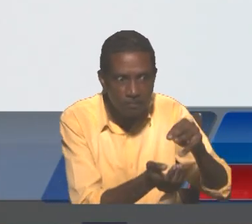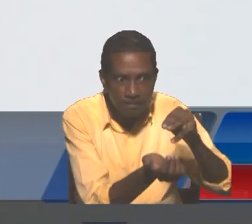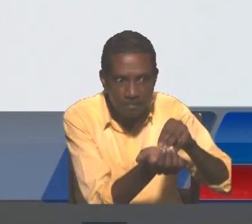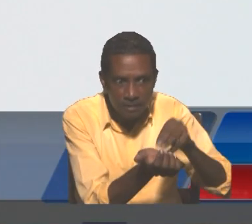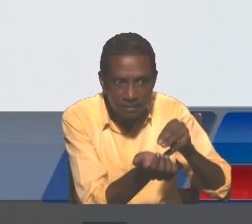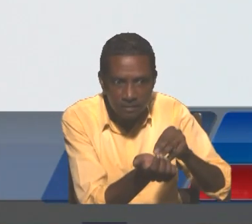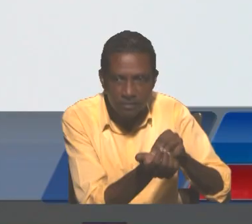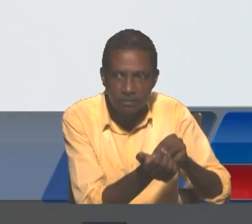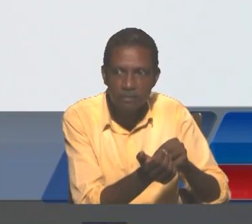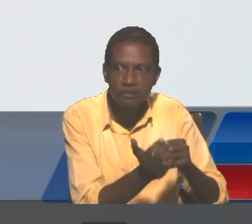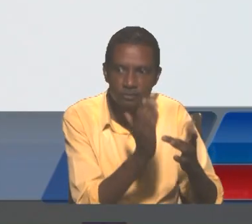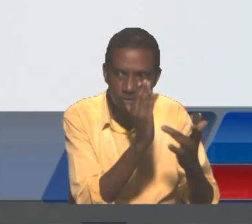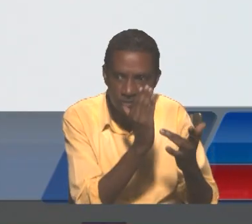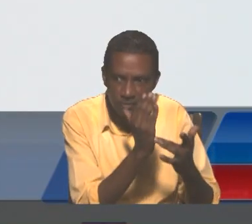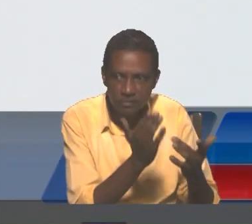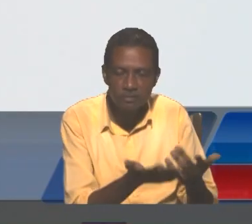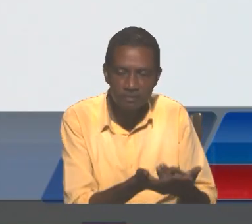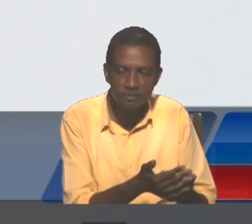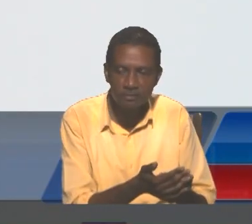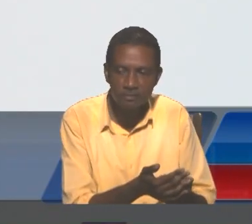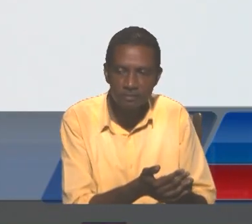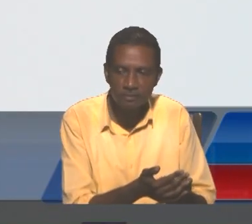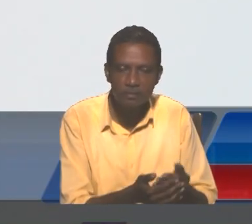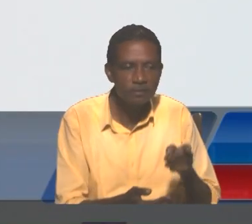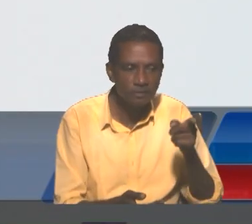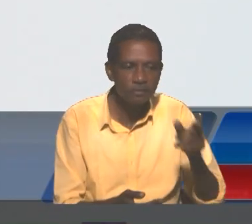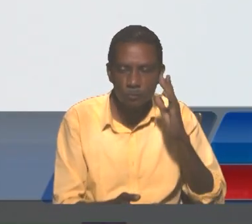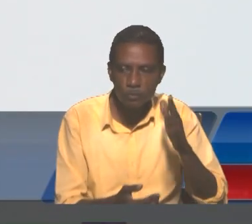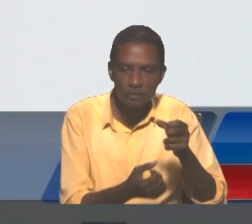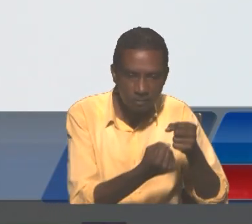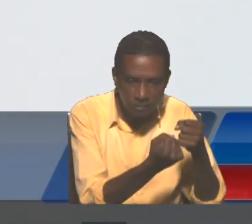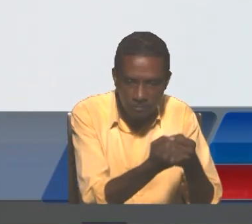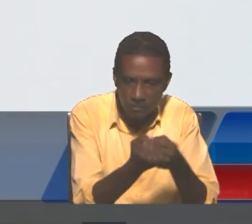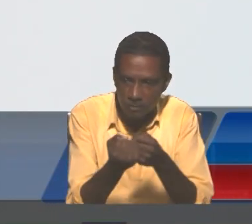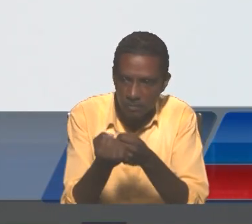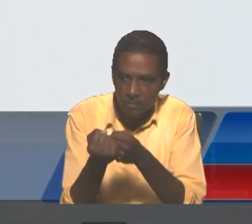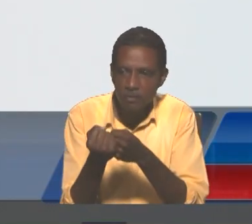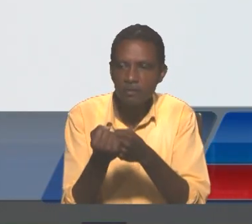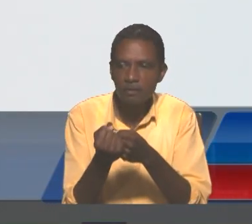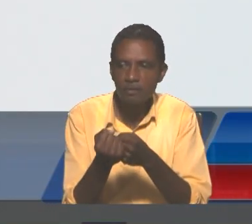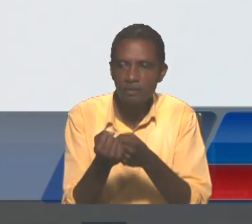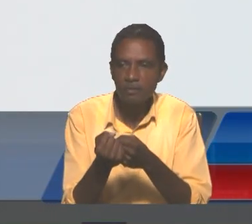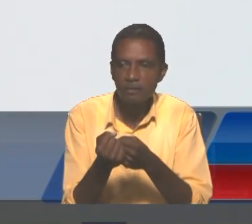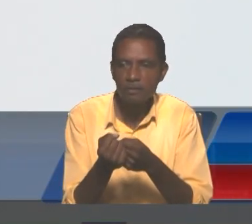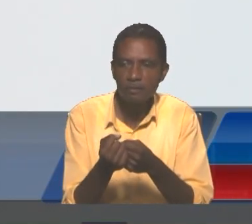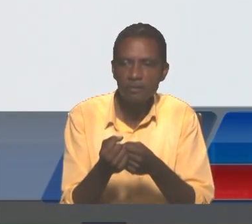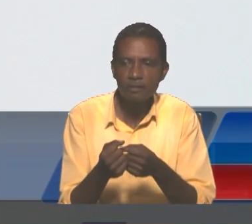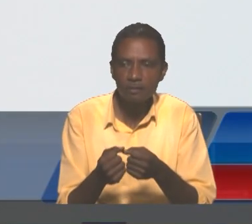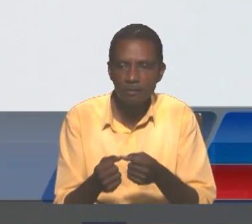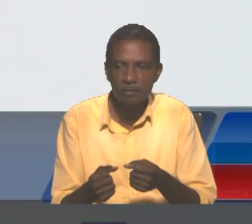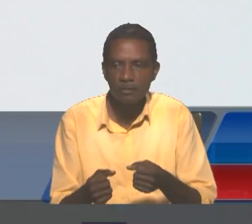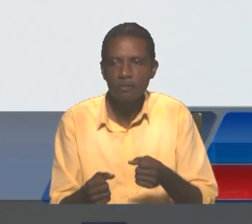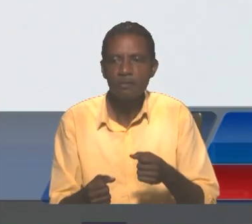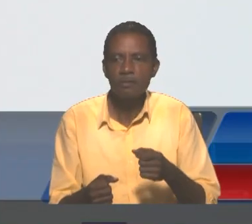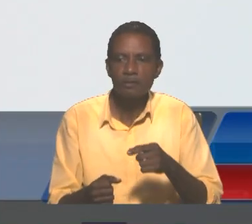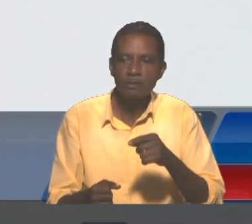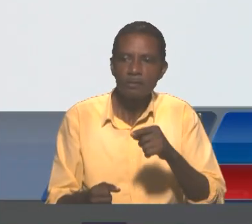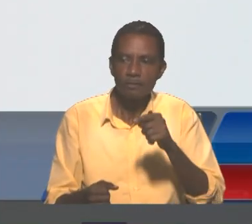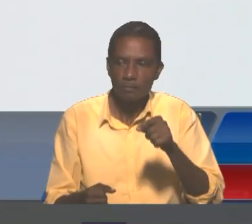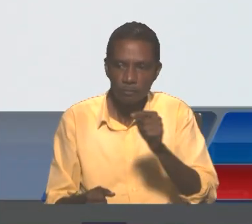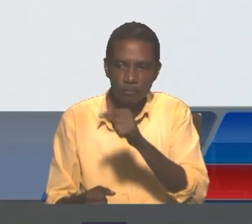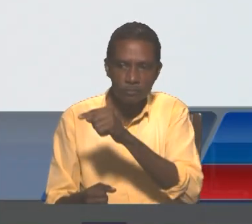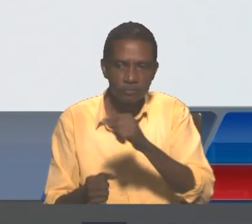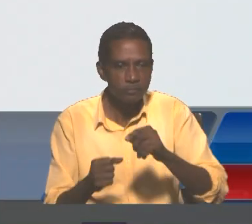fields. It will support practical learning, specialized certification, and continuous professional